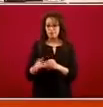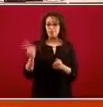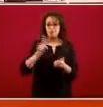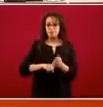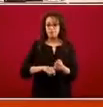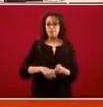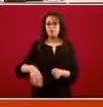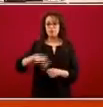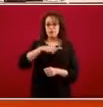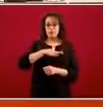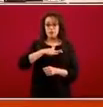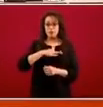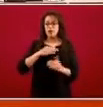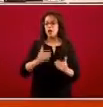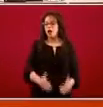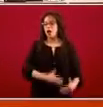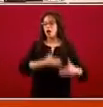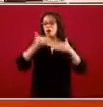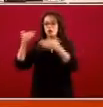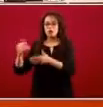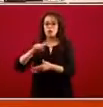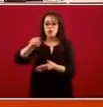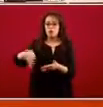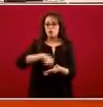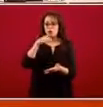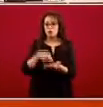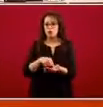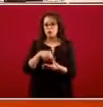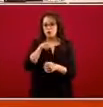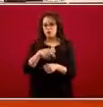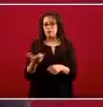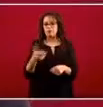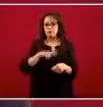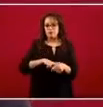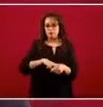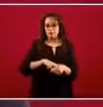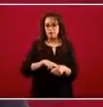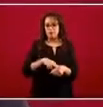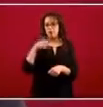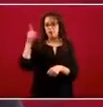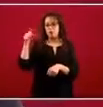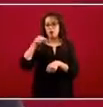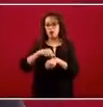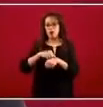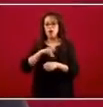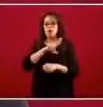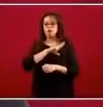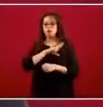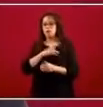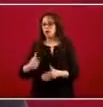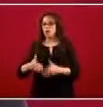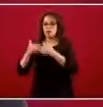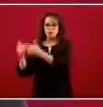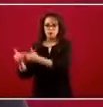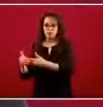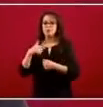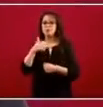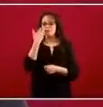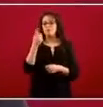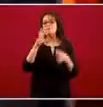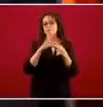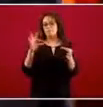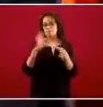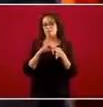elements and I attributed the causes of this infection to a private consultation, and I would like